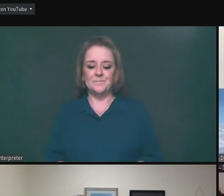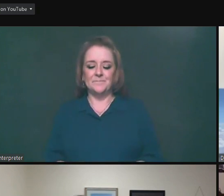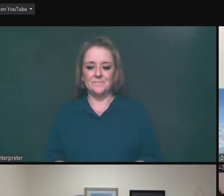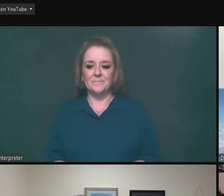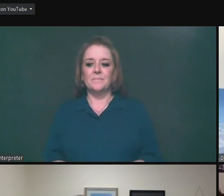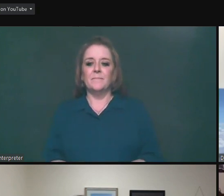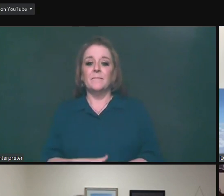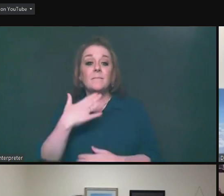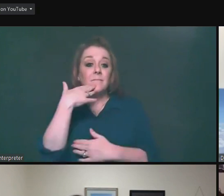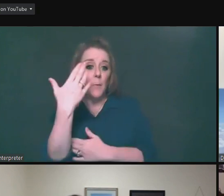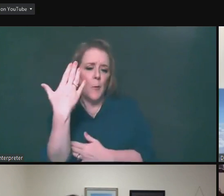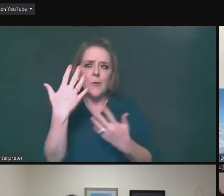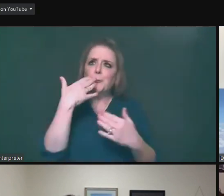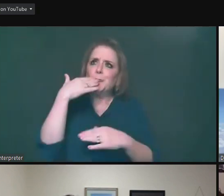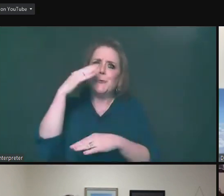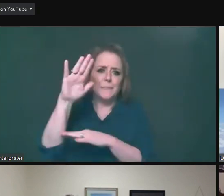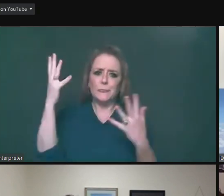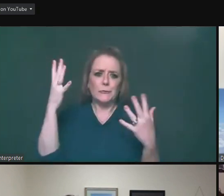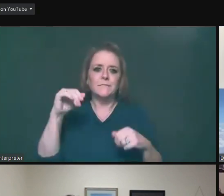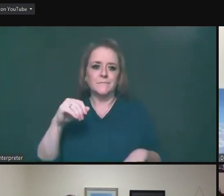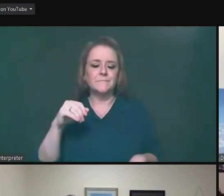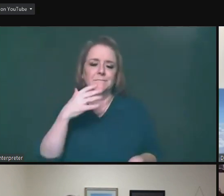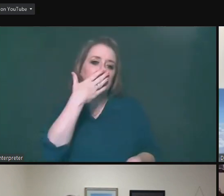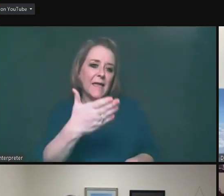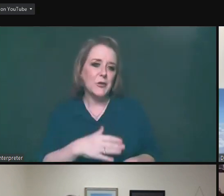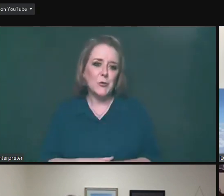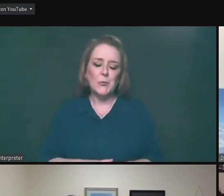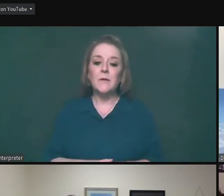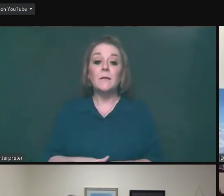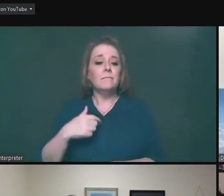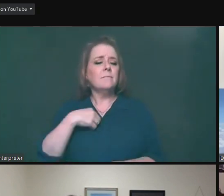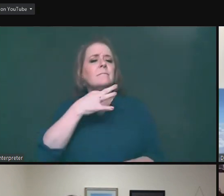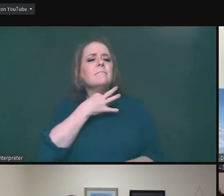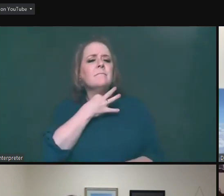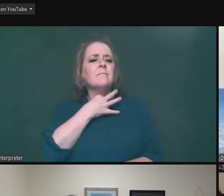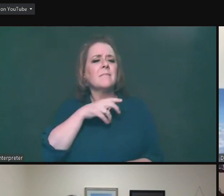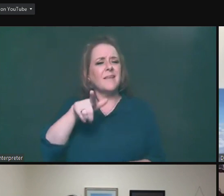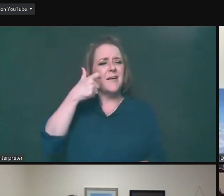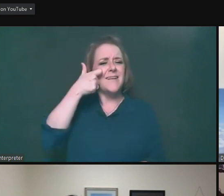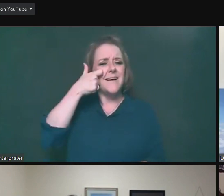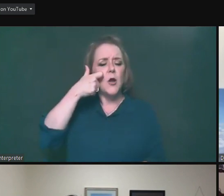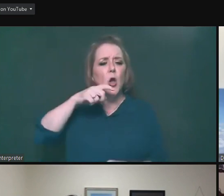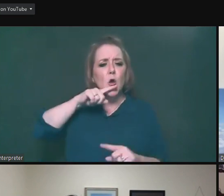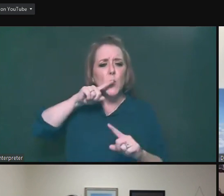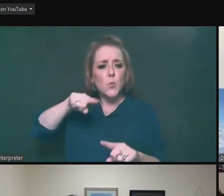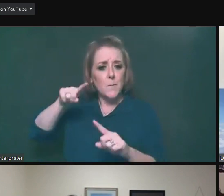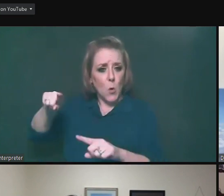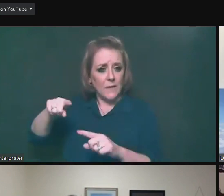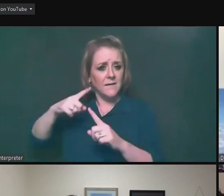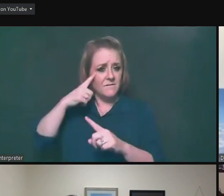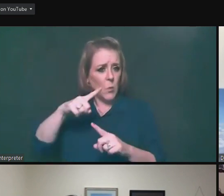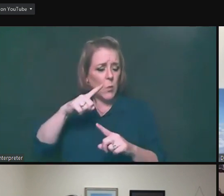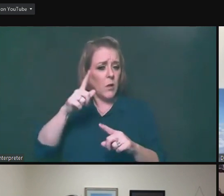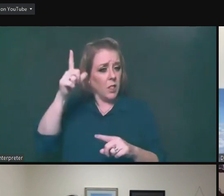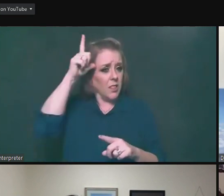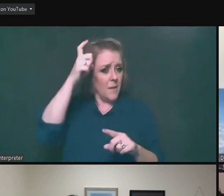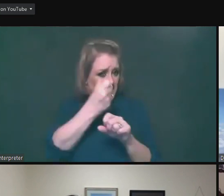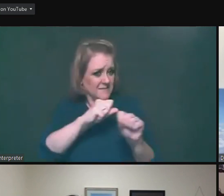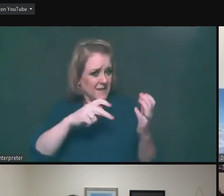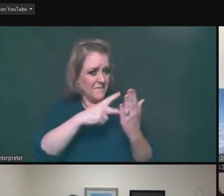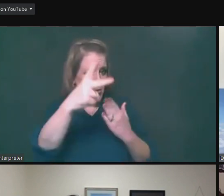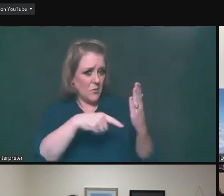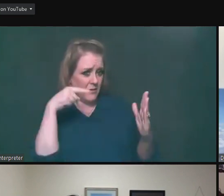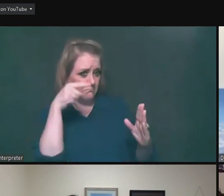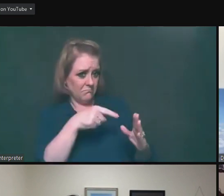Good morning or good afternoon, and thank you. I'm curious, with the reporting structure set up the way it is for the Lubbock Safe program, has the